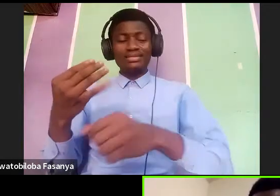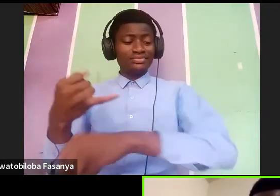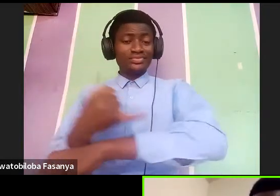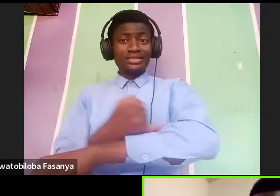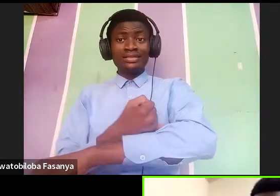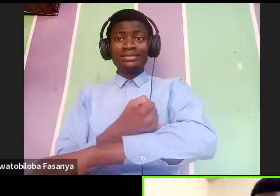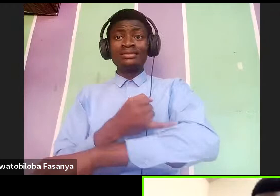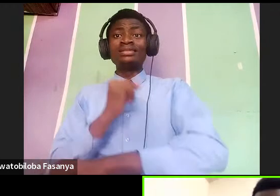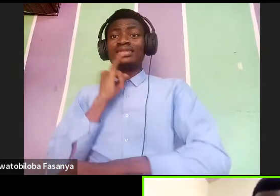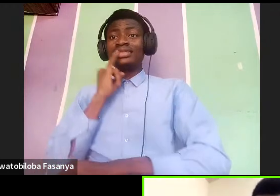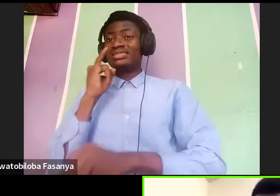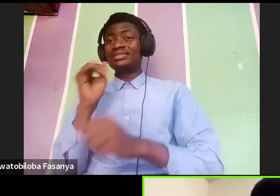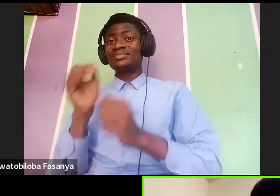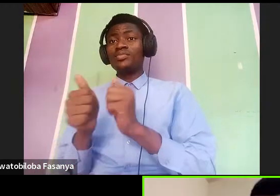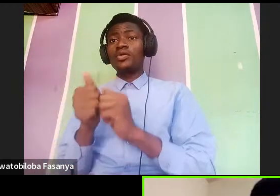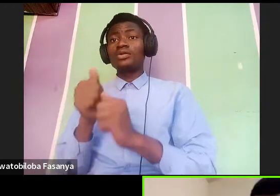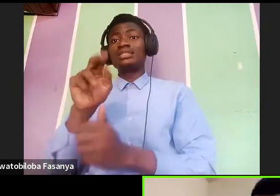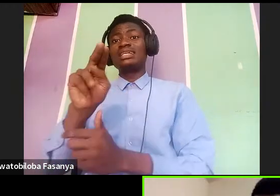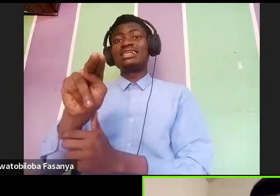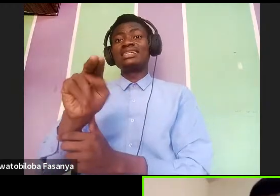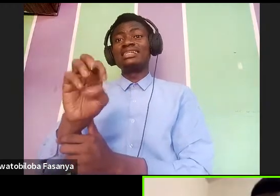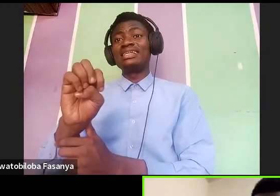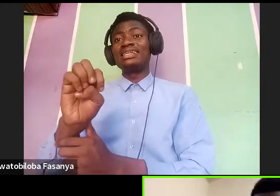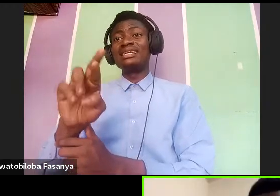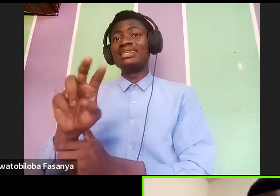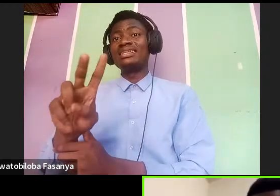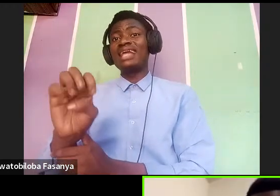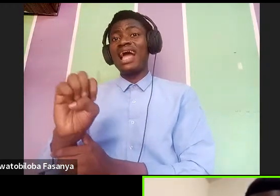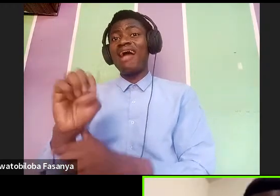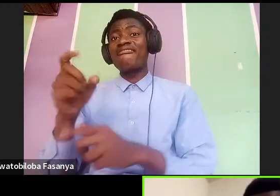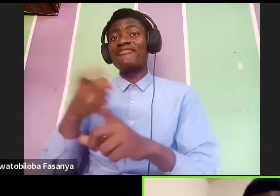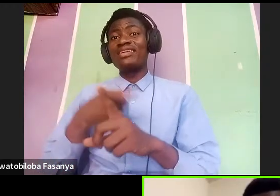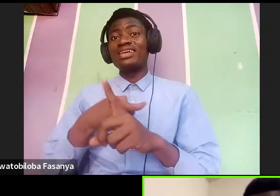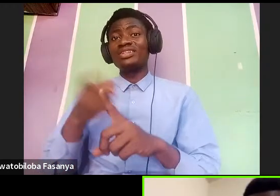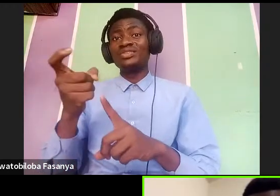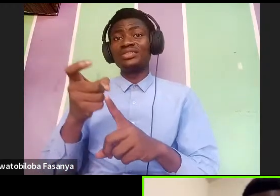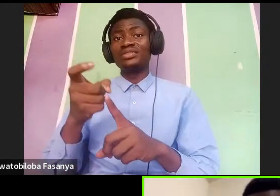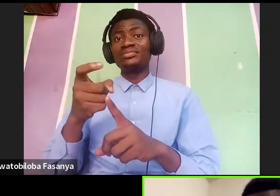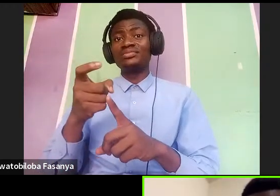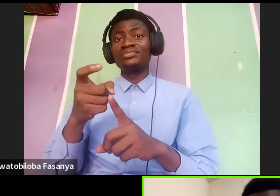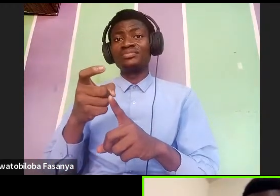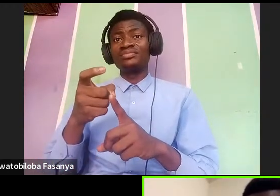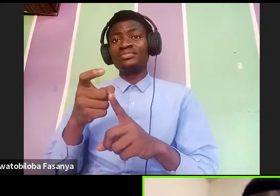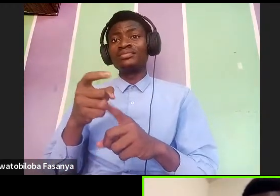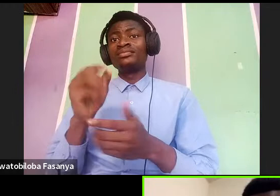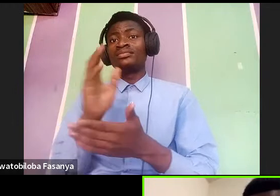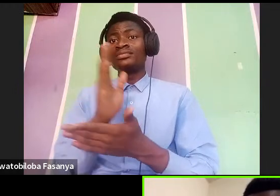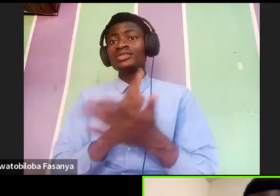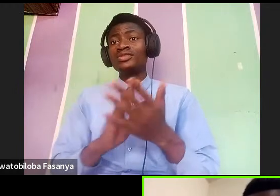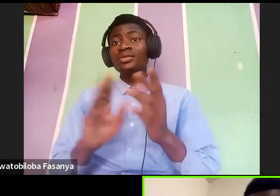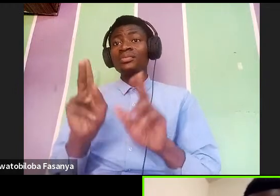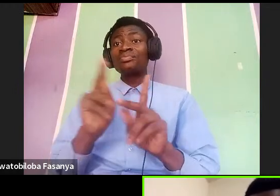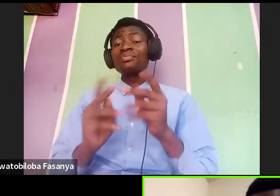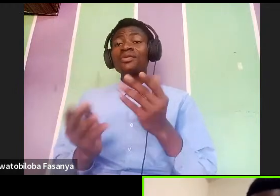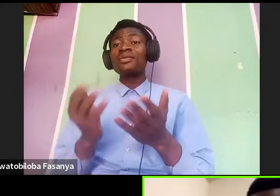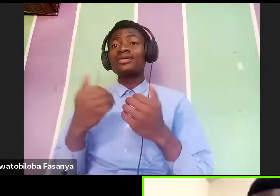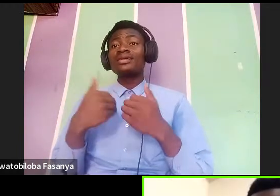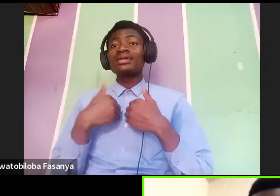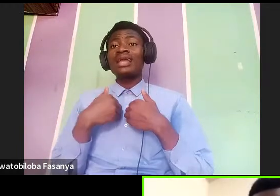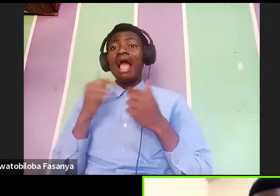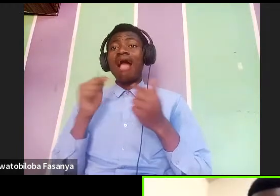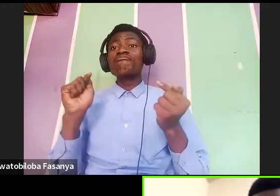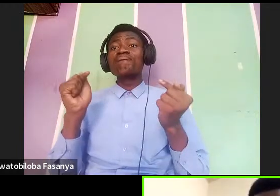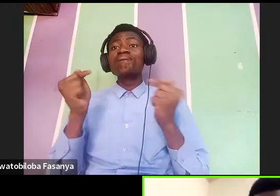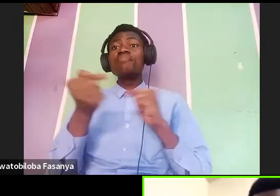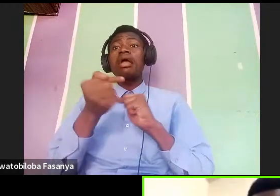injury, infection as well. And some people, they may have pain there, which may never go for a very long